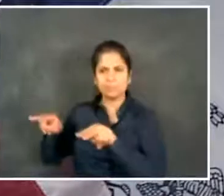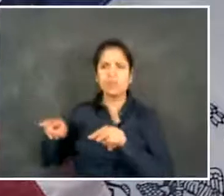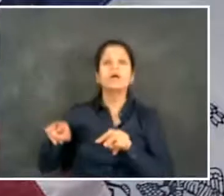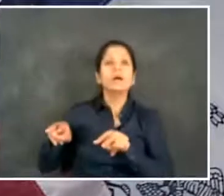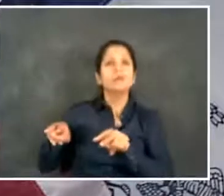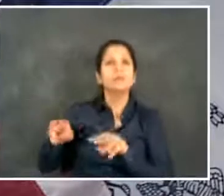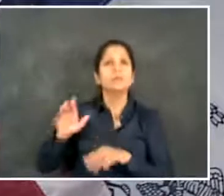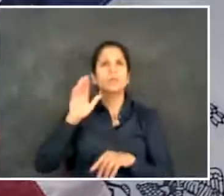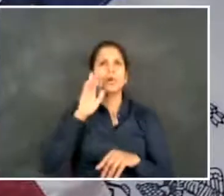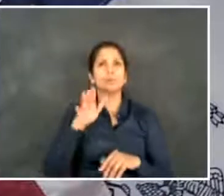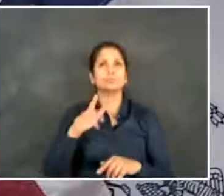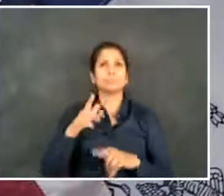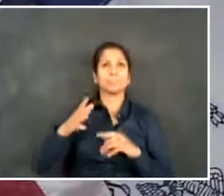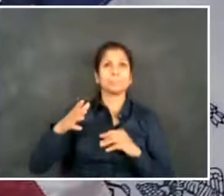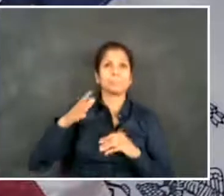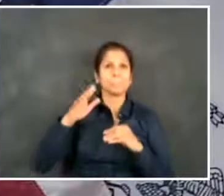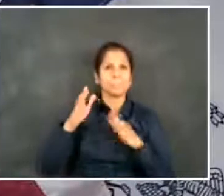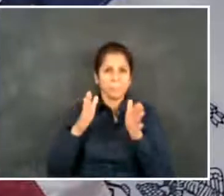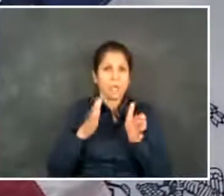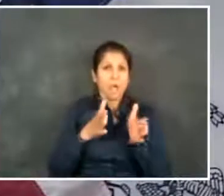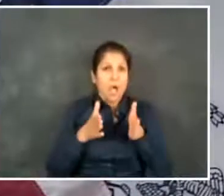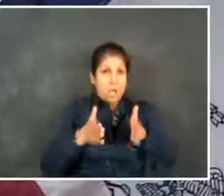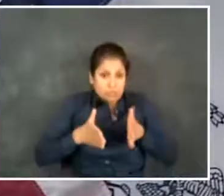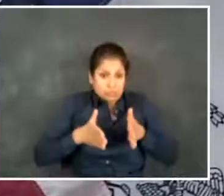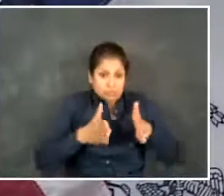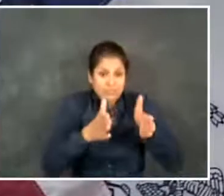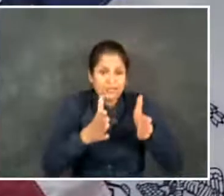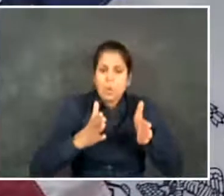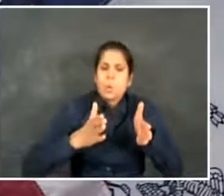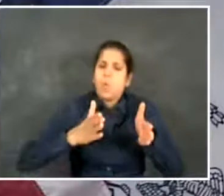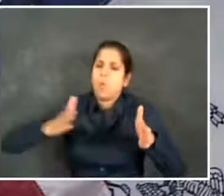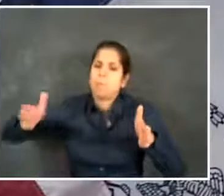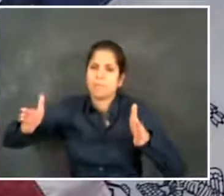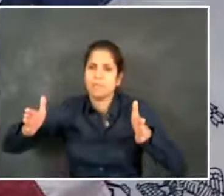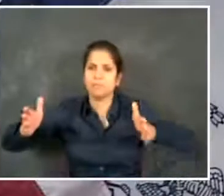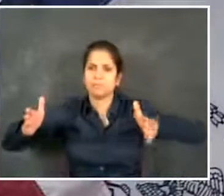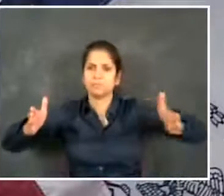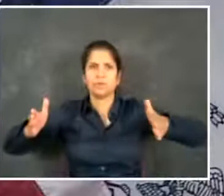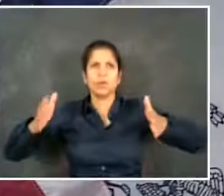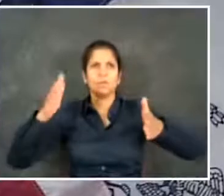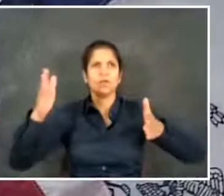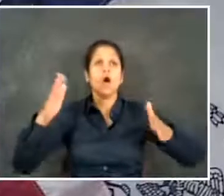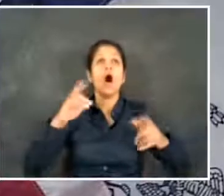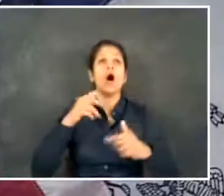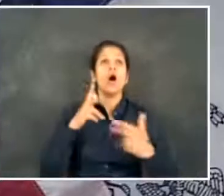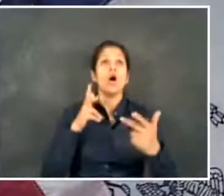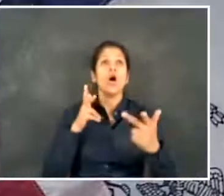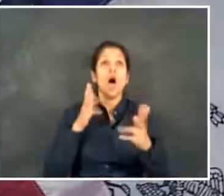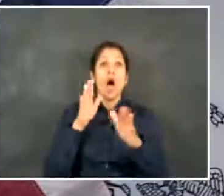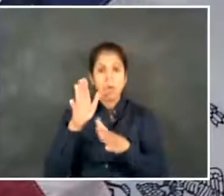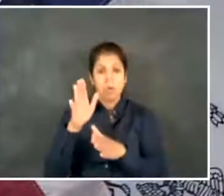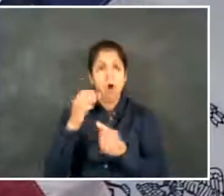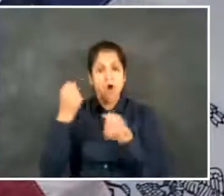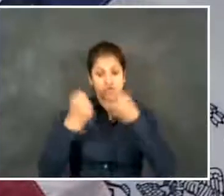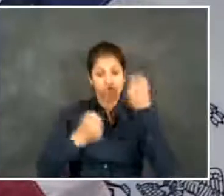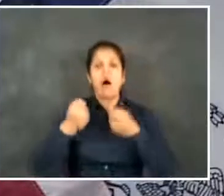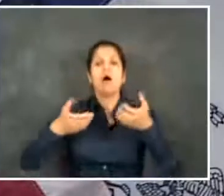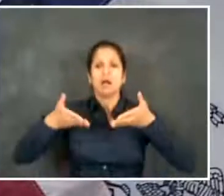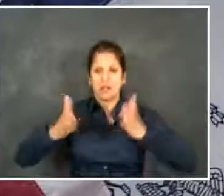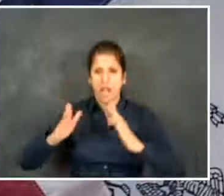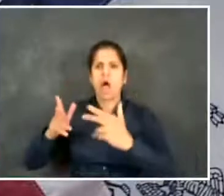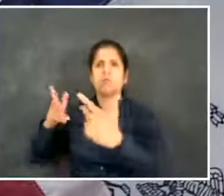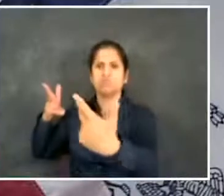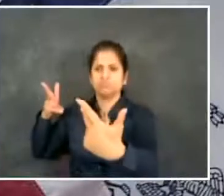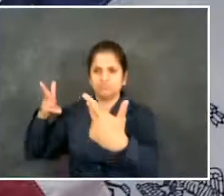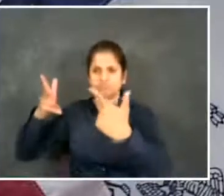going to be, well protected and well regulated space. And that's part of why we have to do this in stages to get it right. But no,